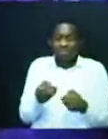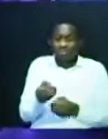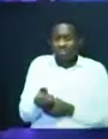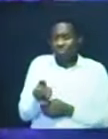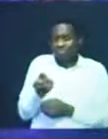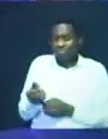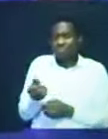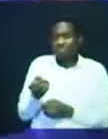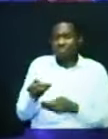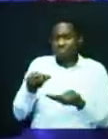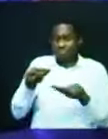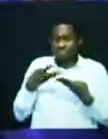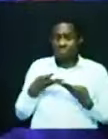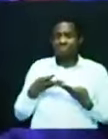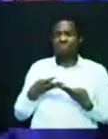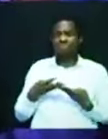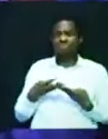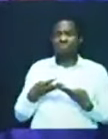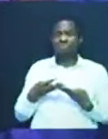seed.